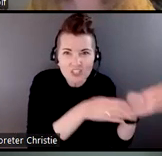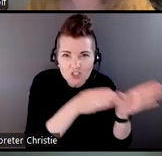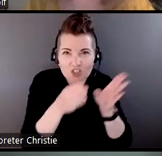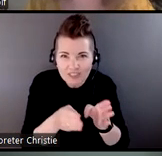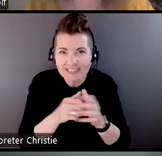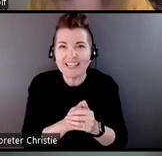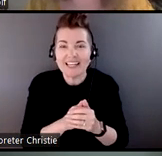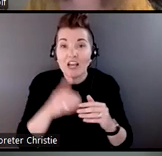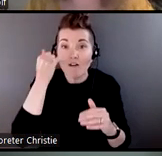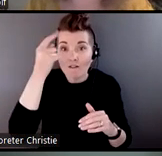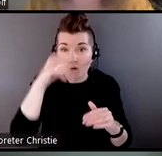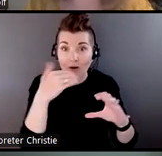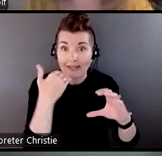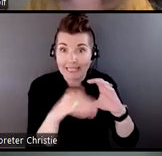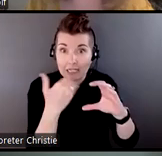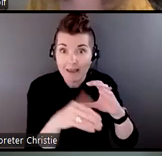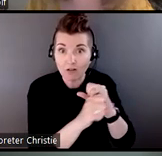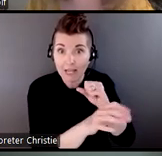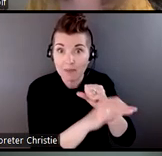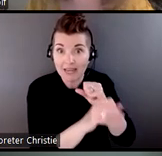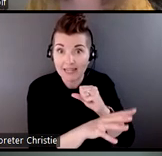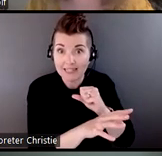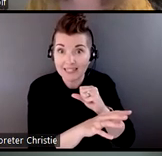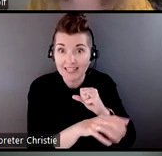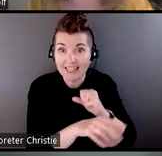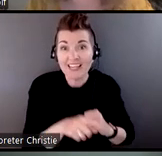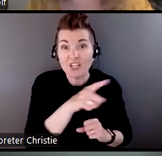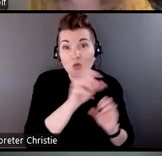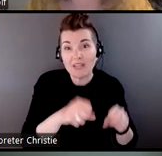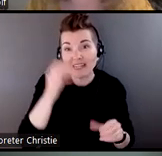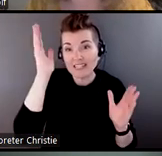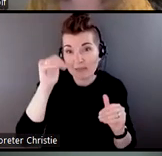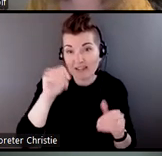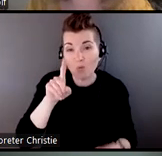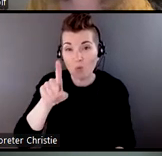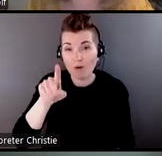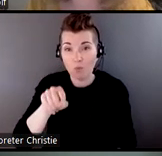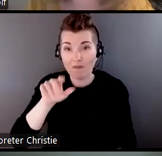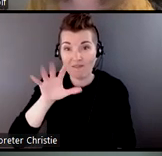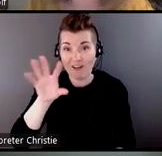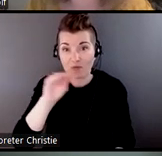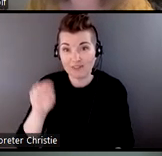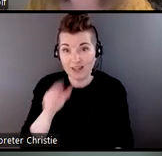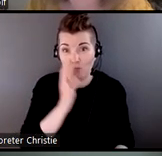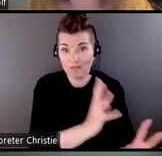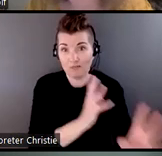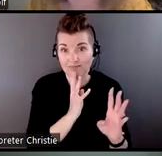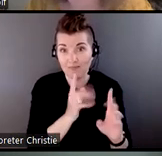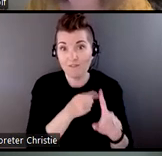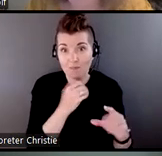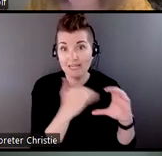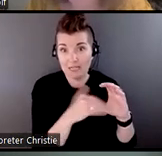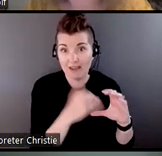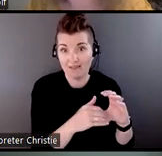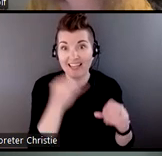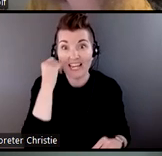1.5% of people are likely to purchase your product or your service if you put them through an email campaign. So if you have 1,000 people on